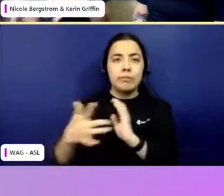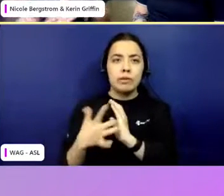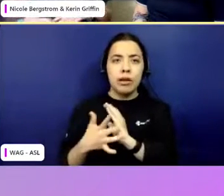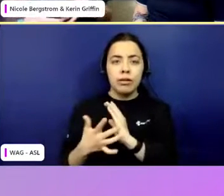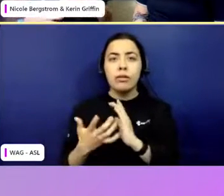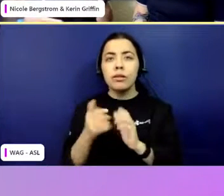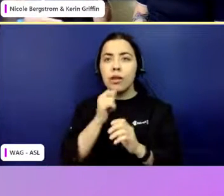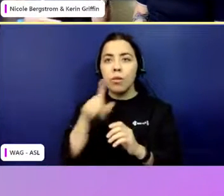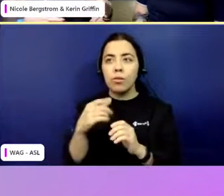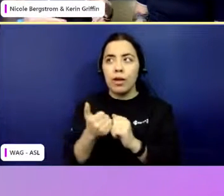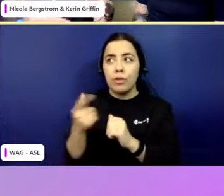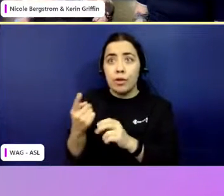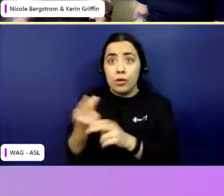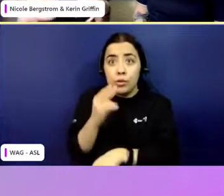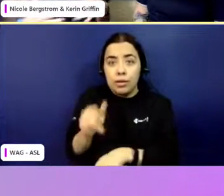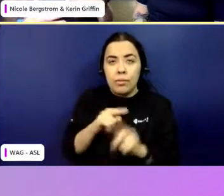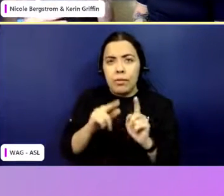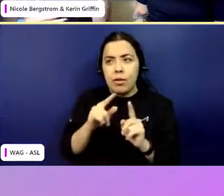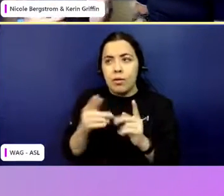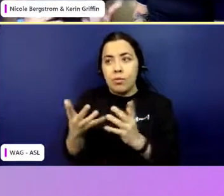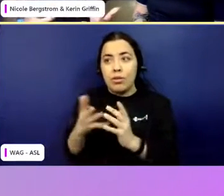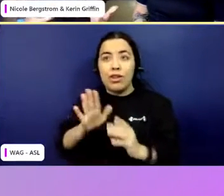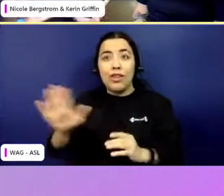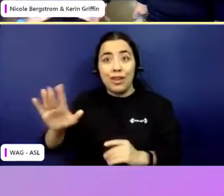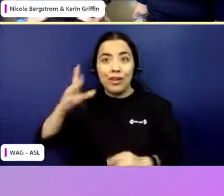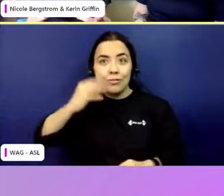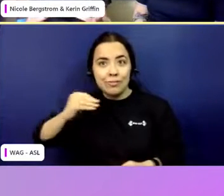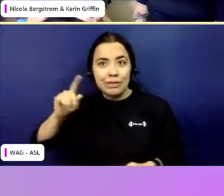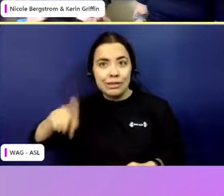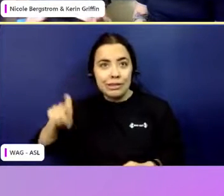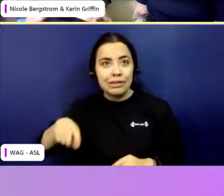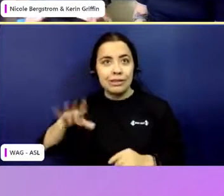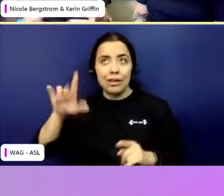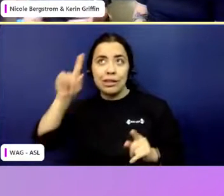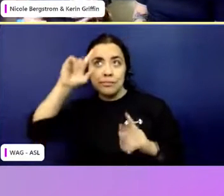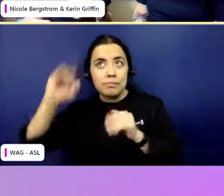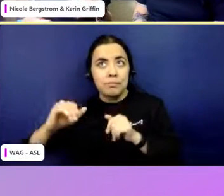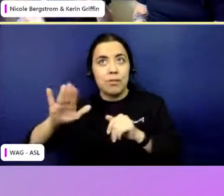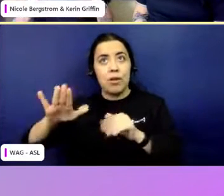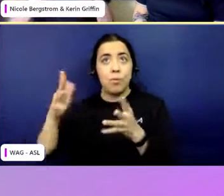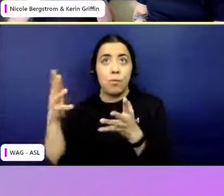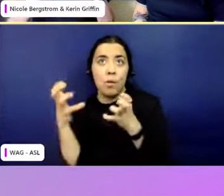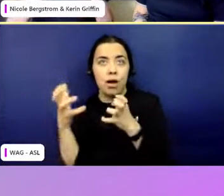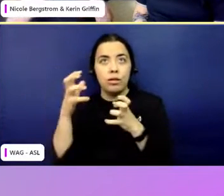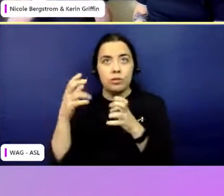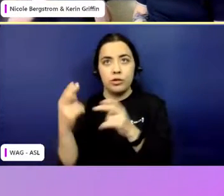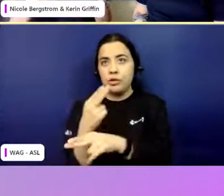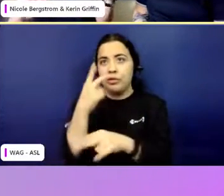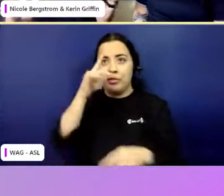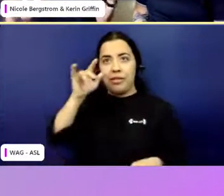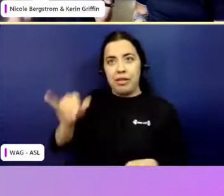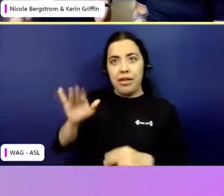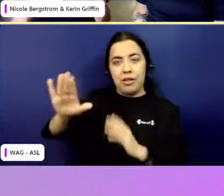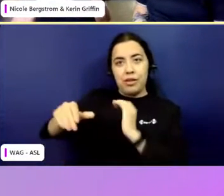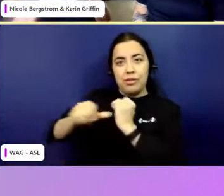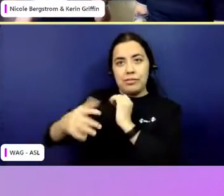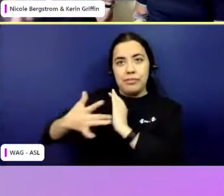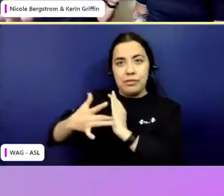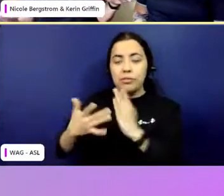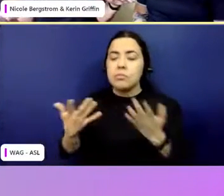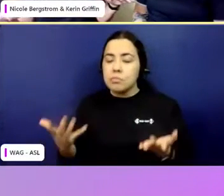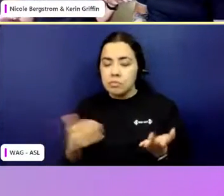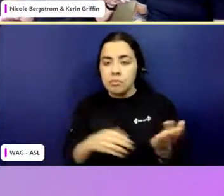they utilize it, how they expect and need and want to utilize it. And so we set